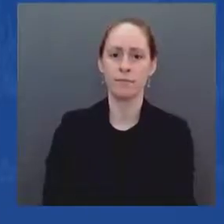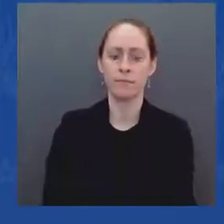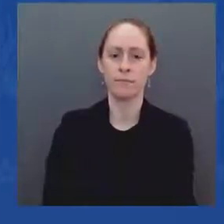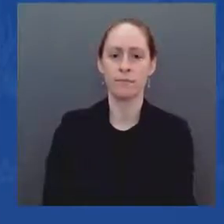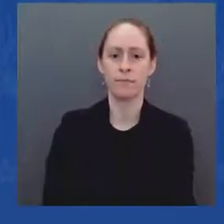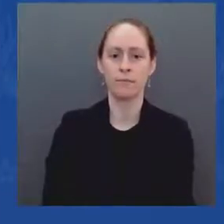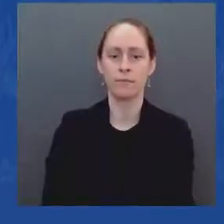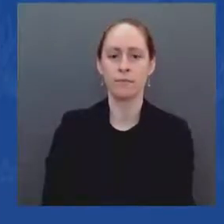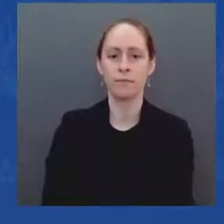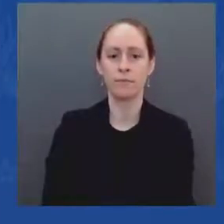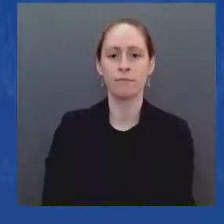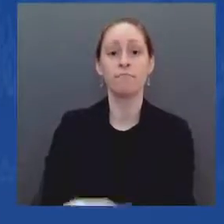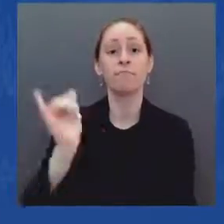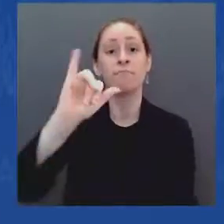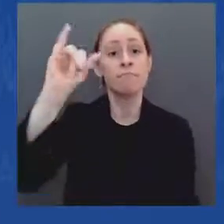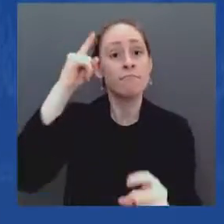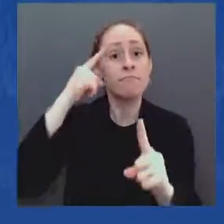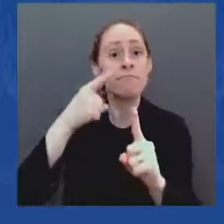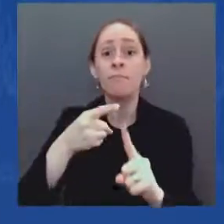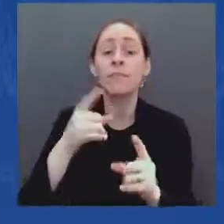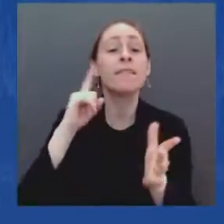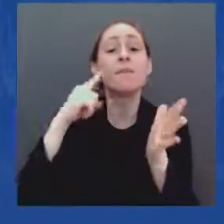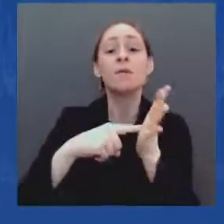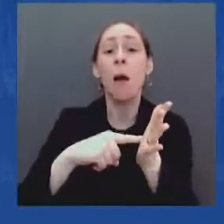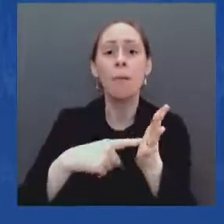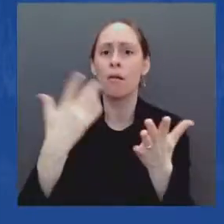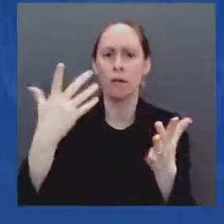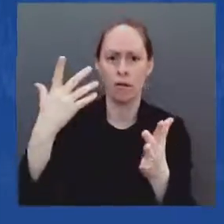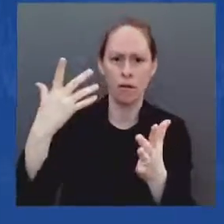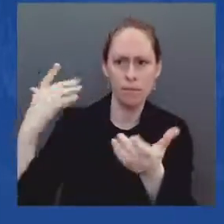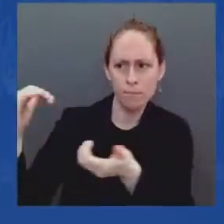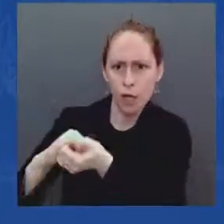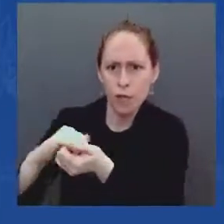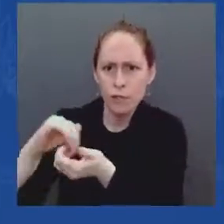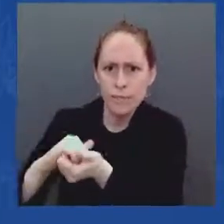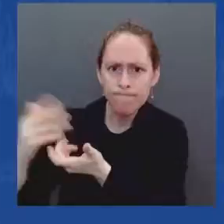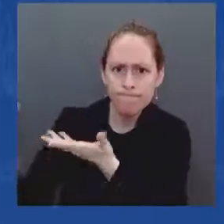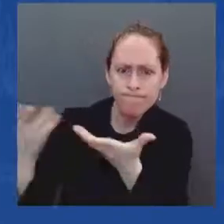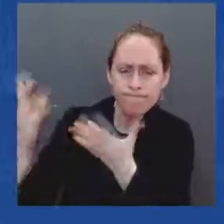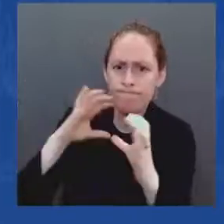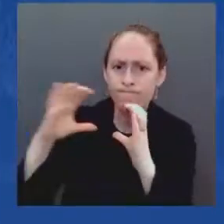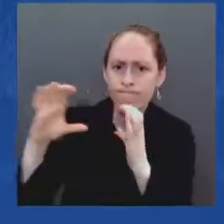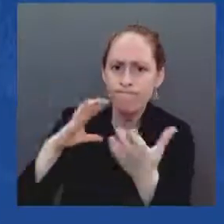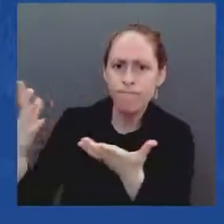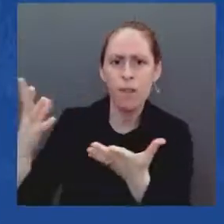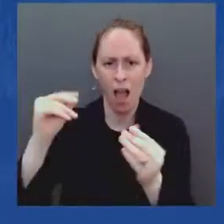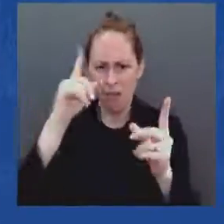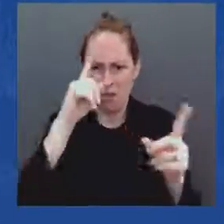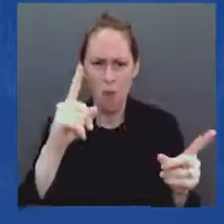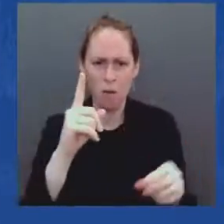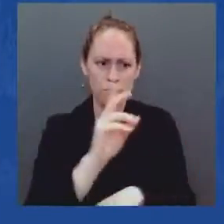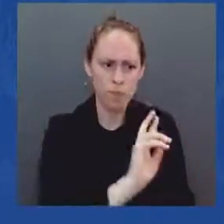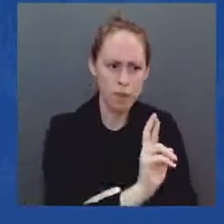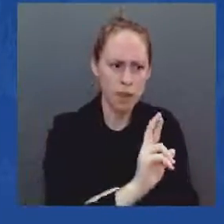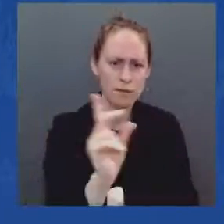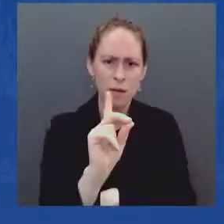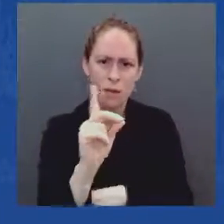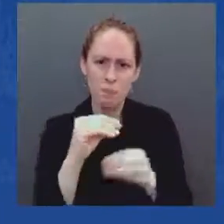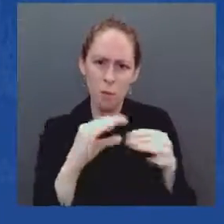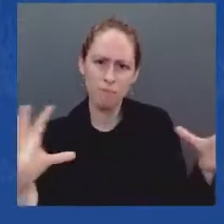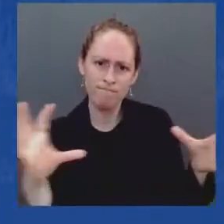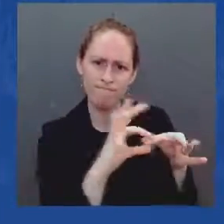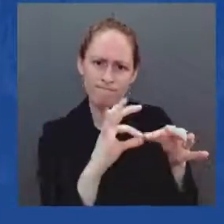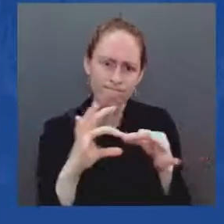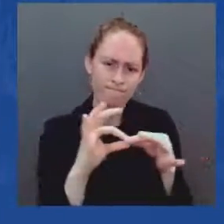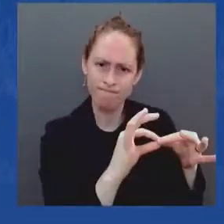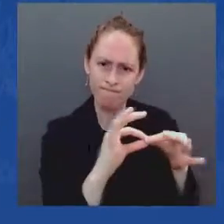and bipartisanship. And as you all know, the President and I come from a background of local and state government, so we know the work